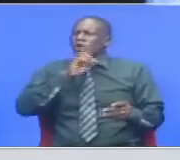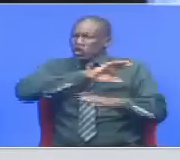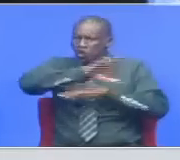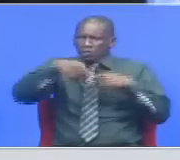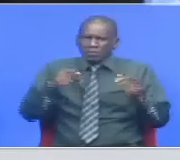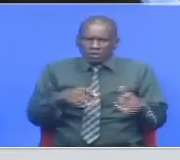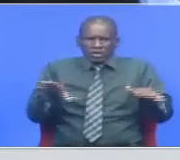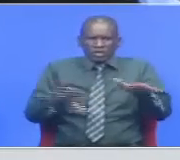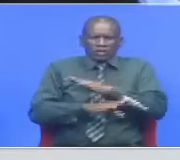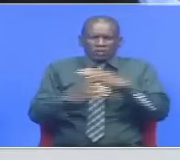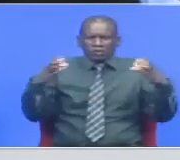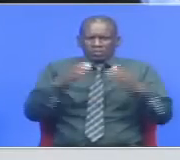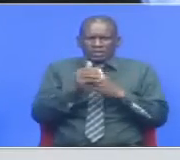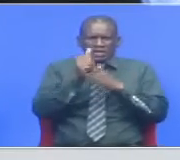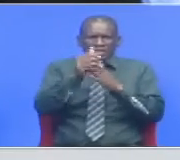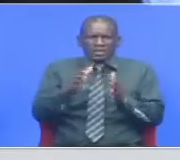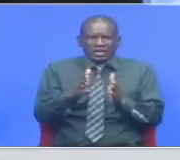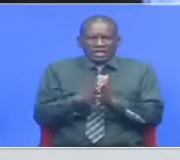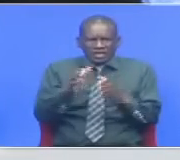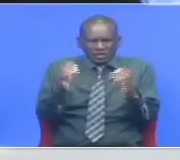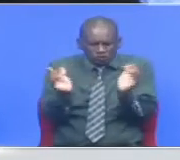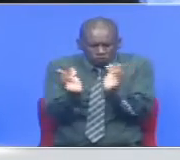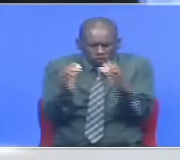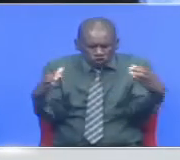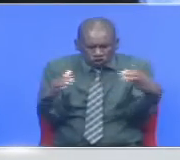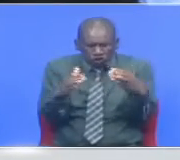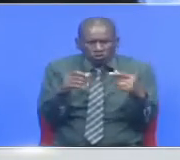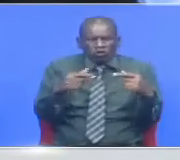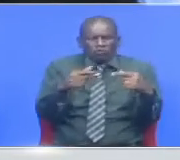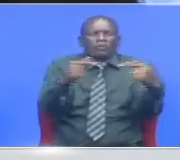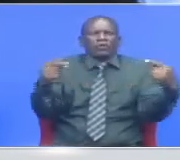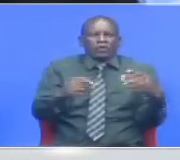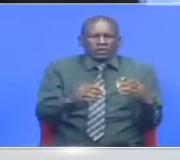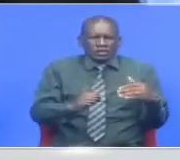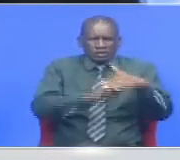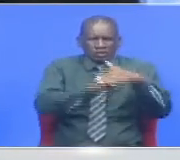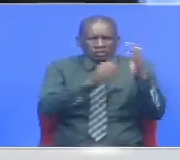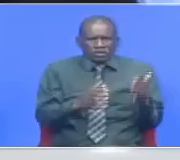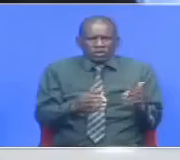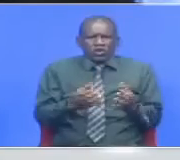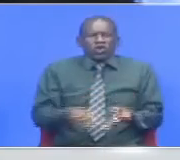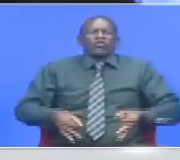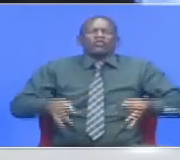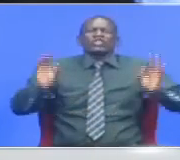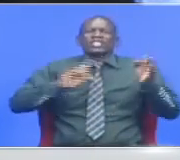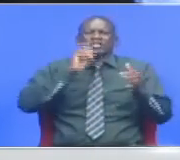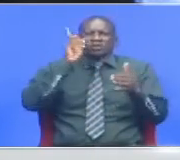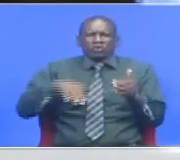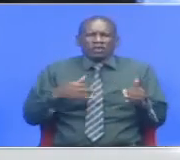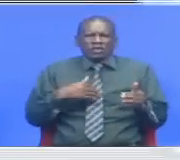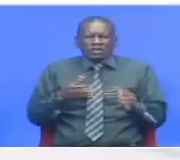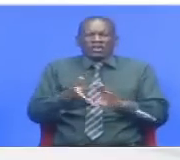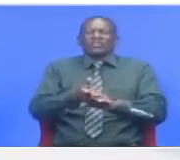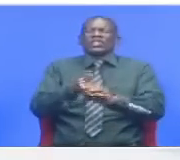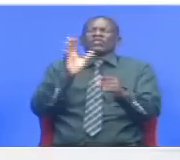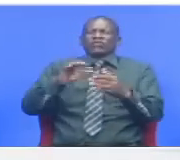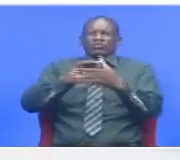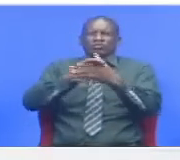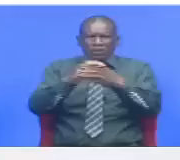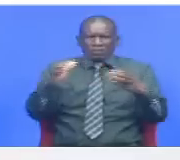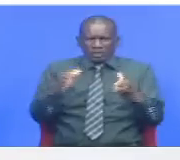Deputy Party Leader and his small team of rebellious allies have officially said that they have left the Jubilee Party.